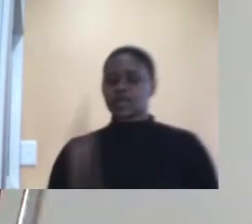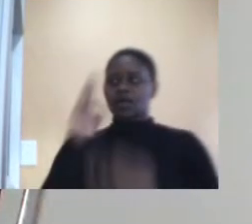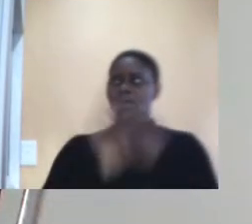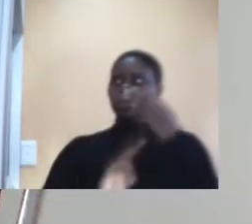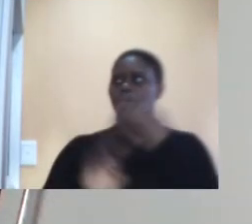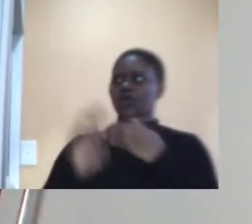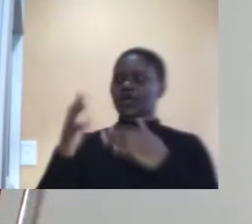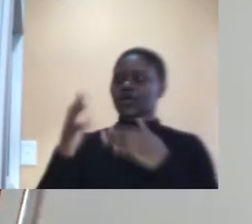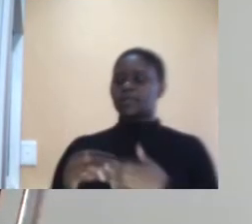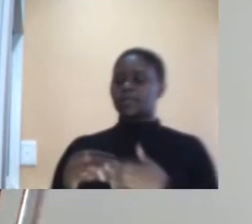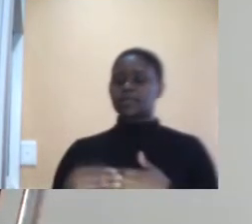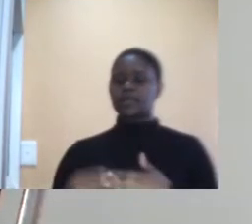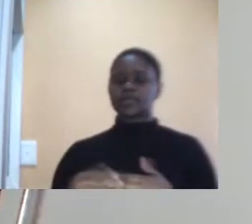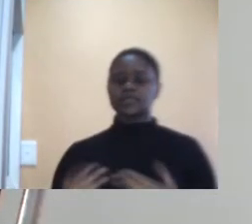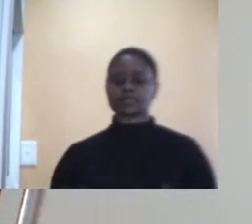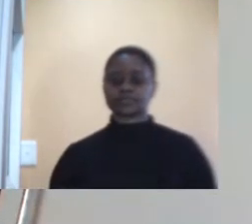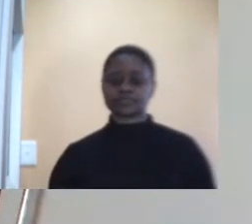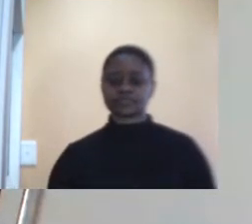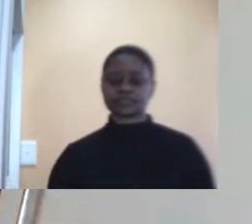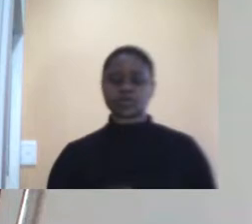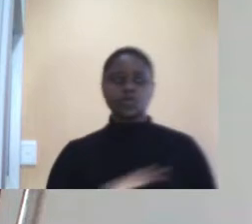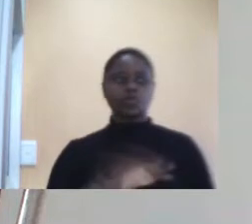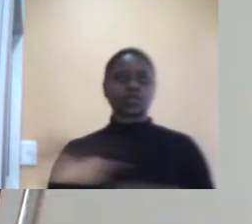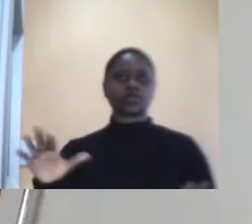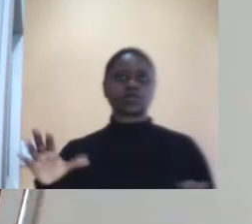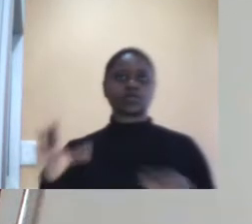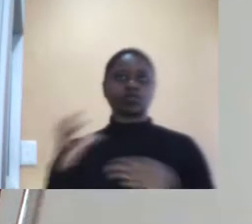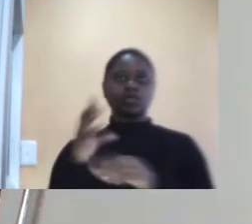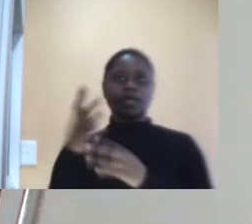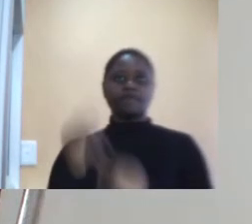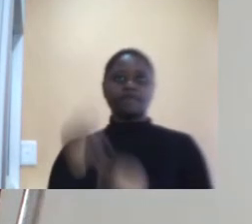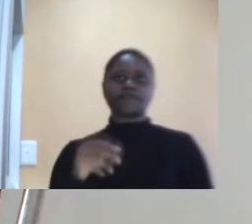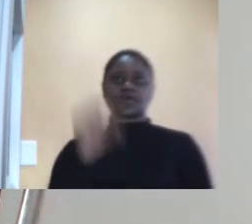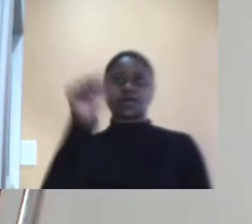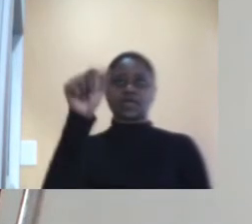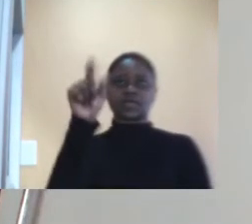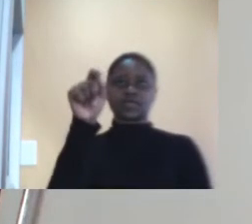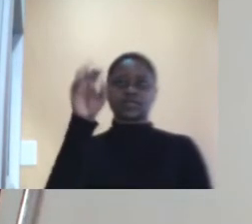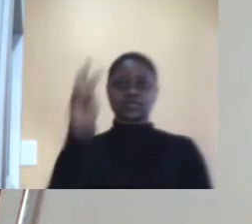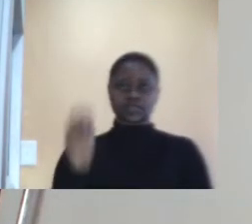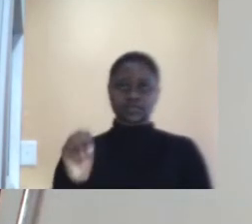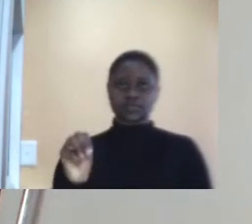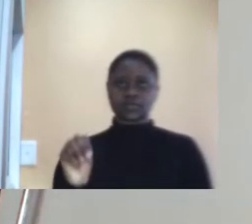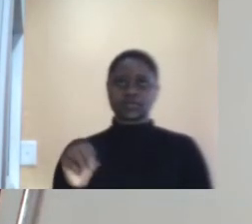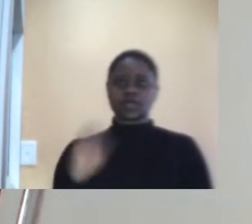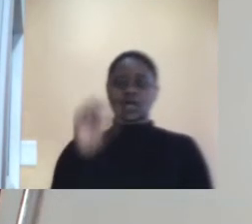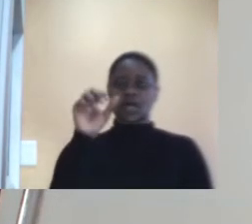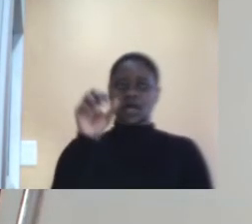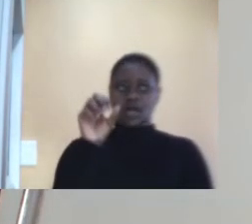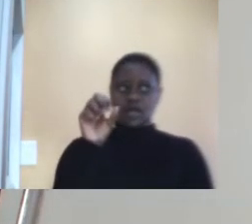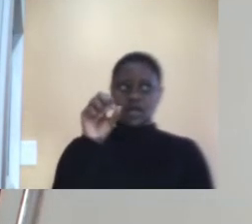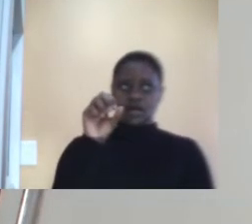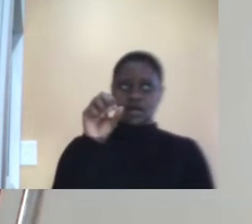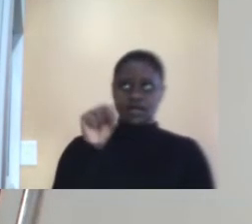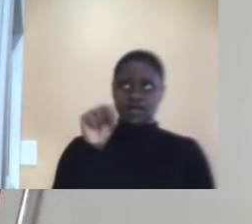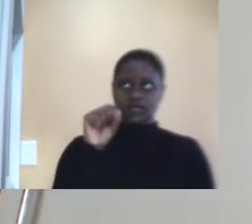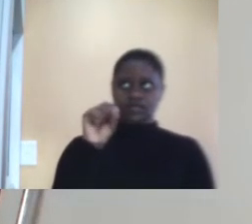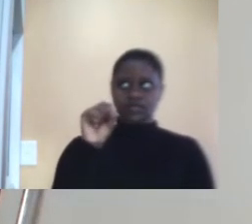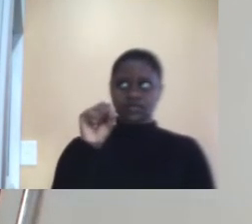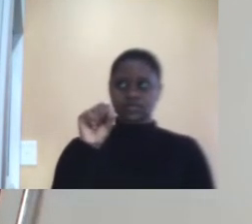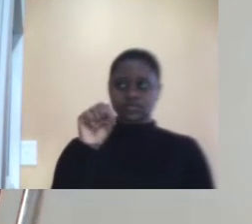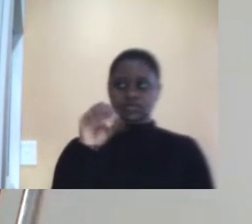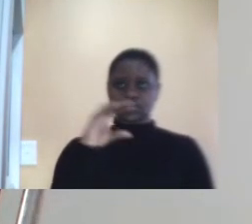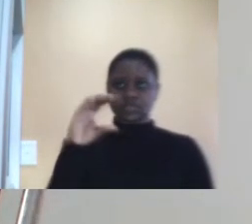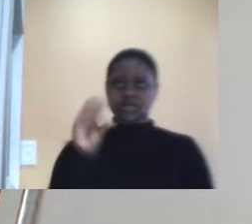Honorable Members, we don't have ATM and ICDP. Therefore, I'm